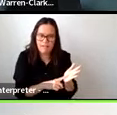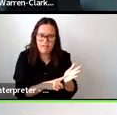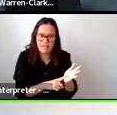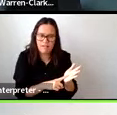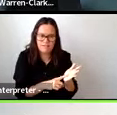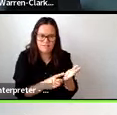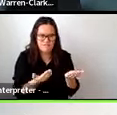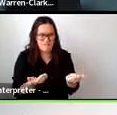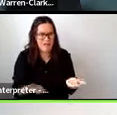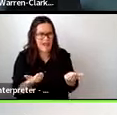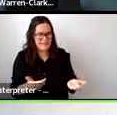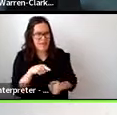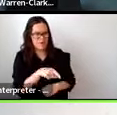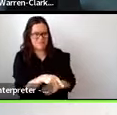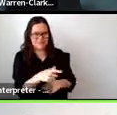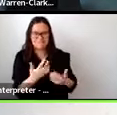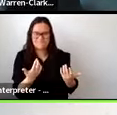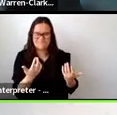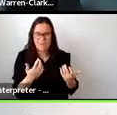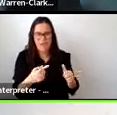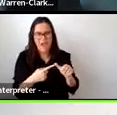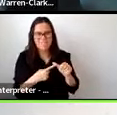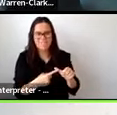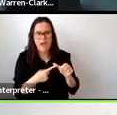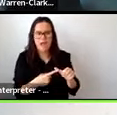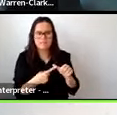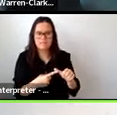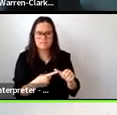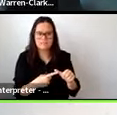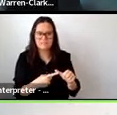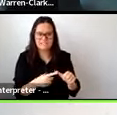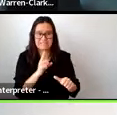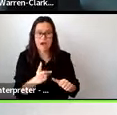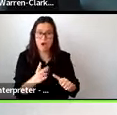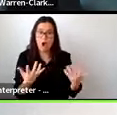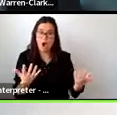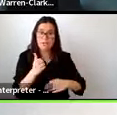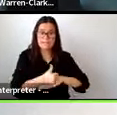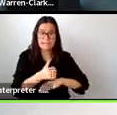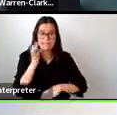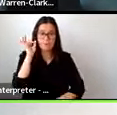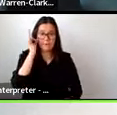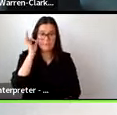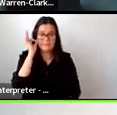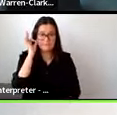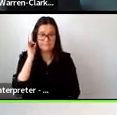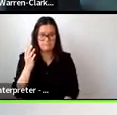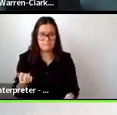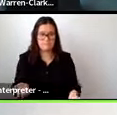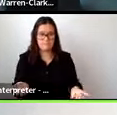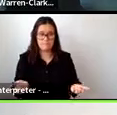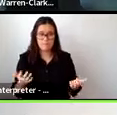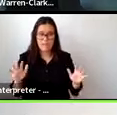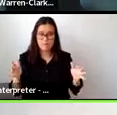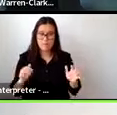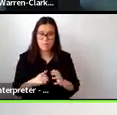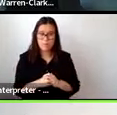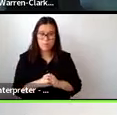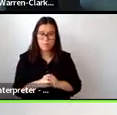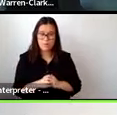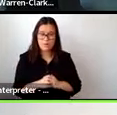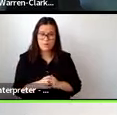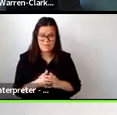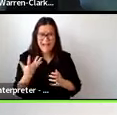advice to us that a committee was going to be set up. I just think in the last 8 years, and the fact that